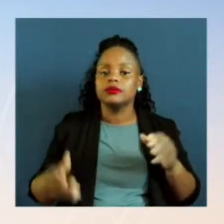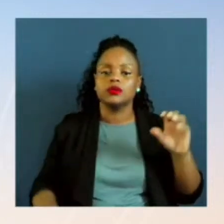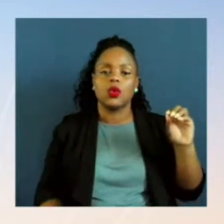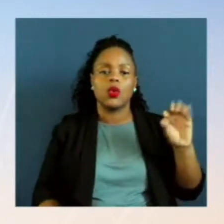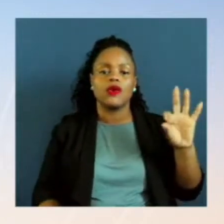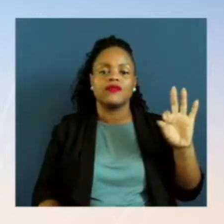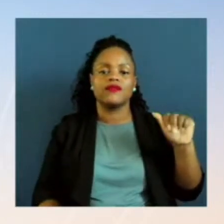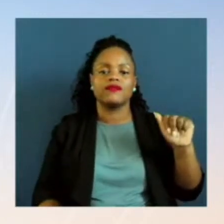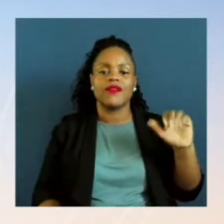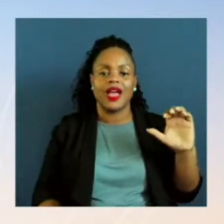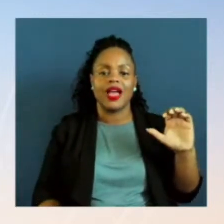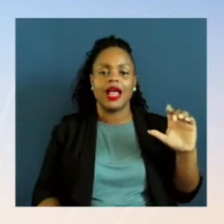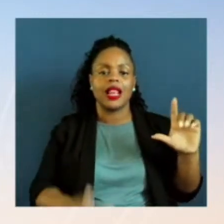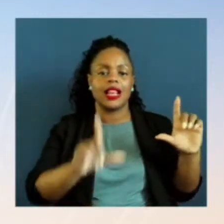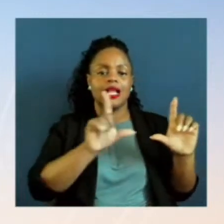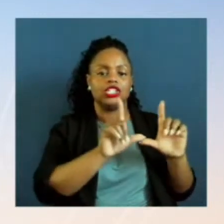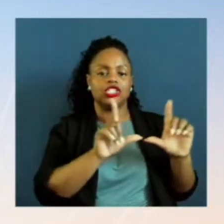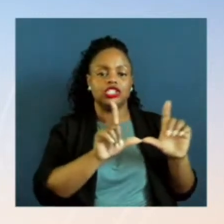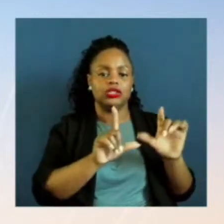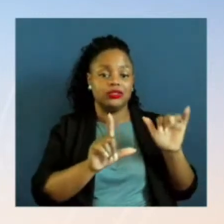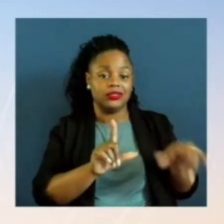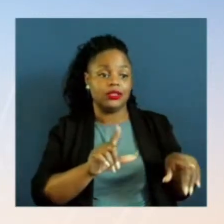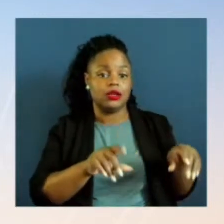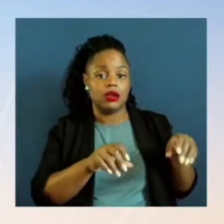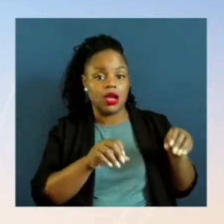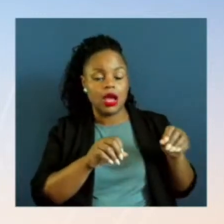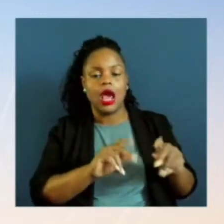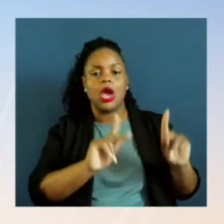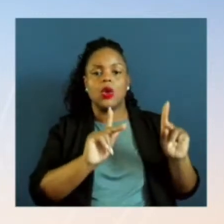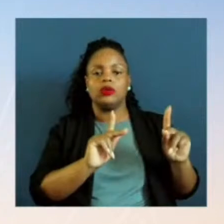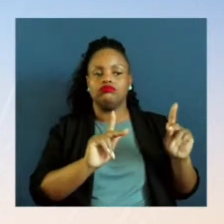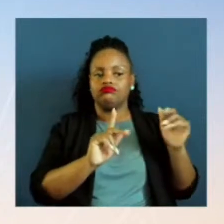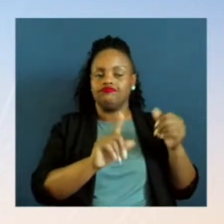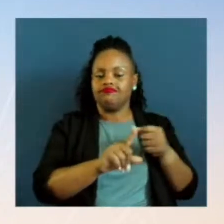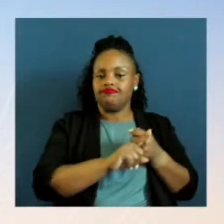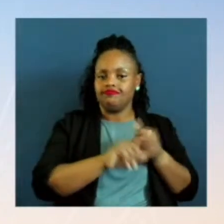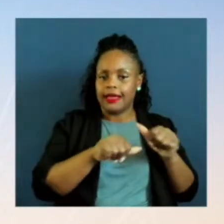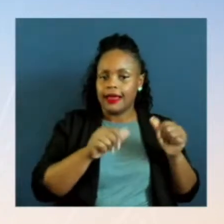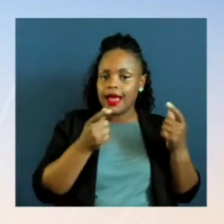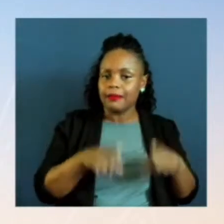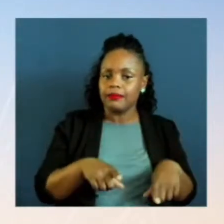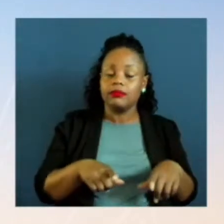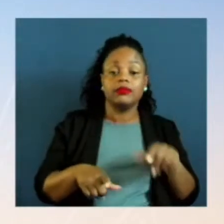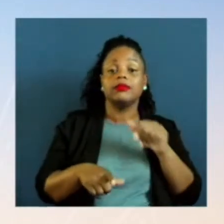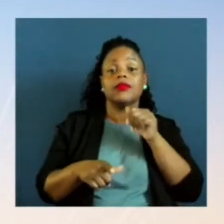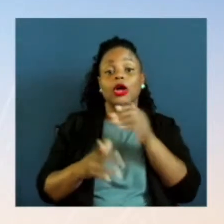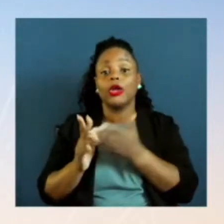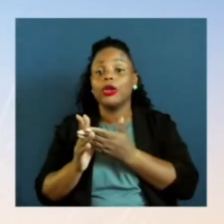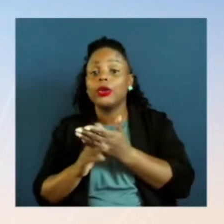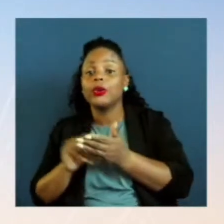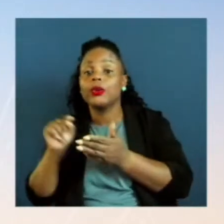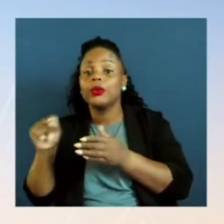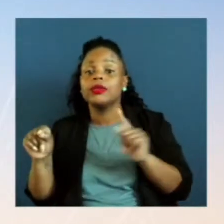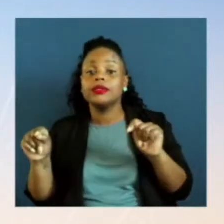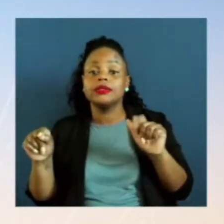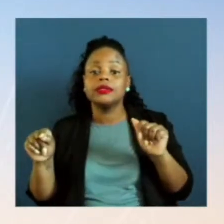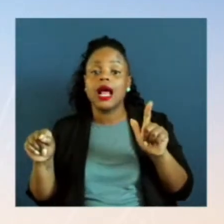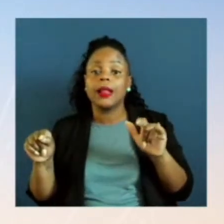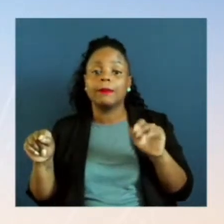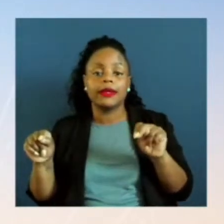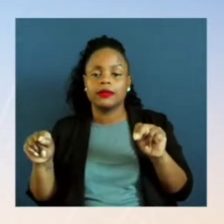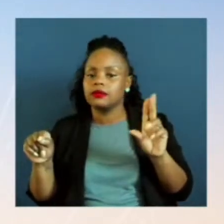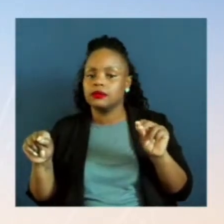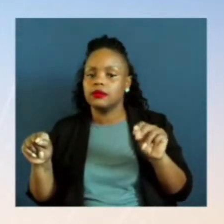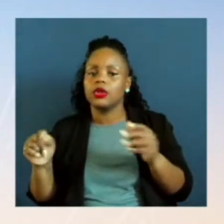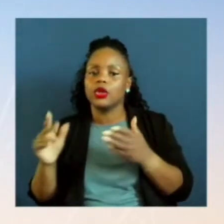humanitarian assistance to go through. That, of course, is not through the Taliban. That is through outside organizations, and that's something we're working to be